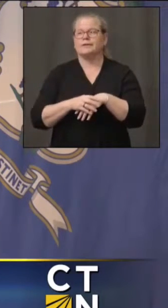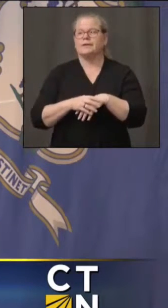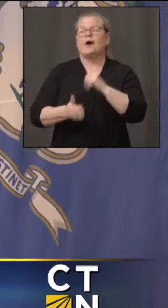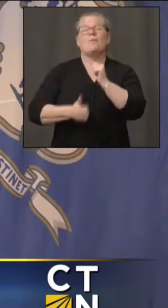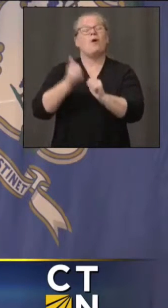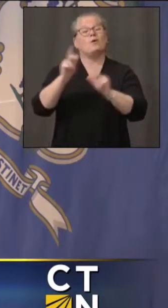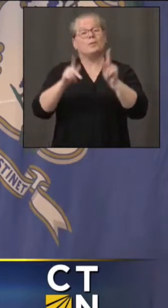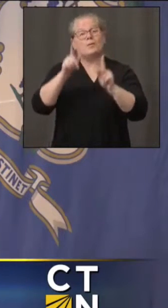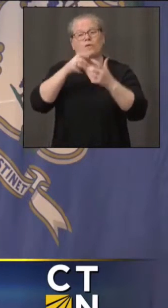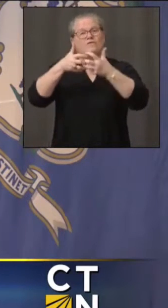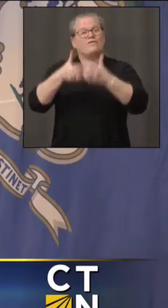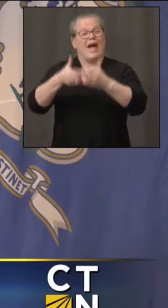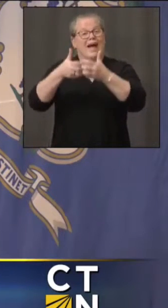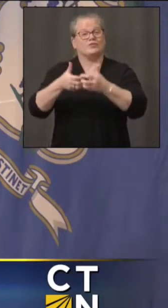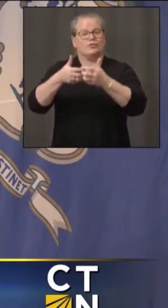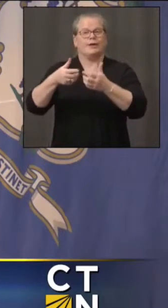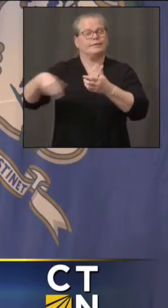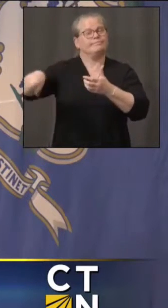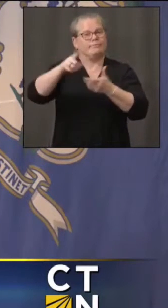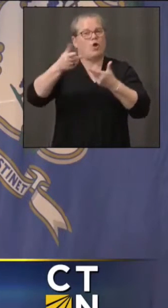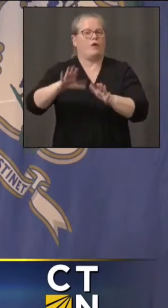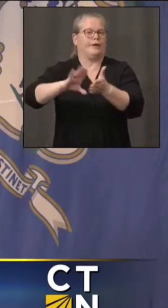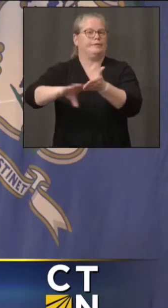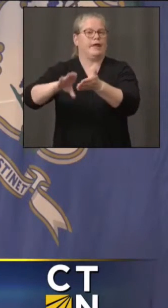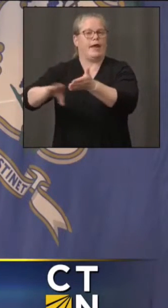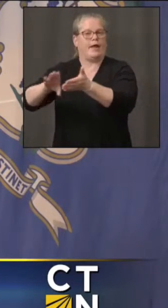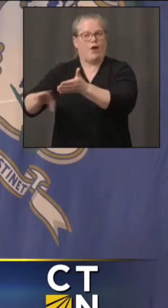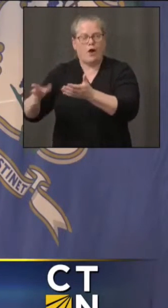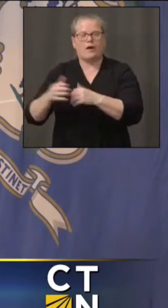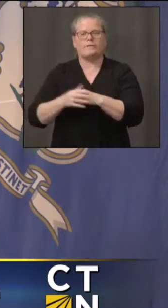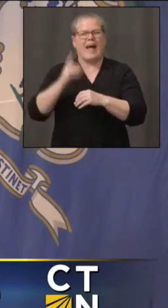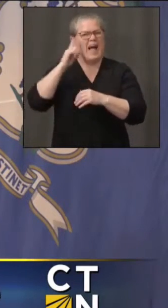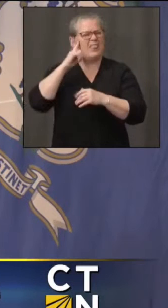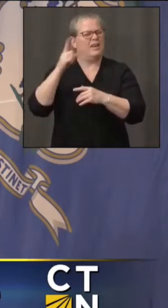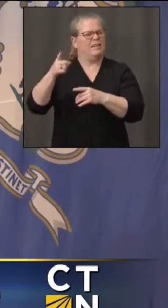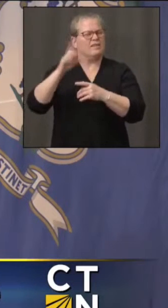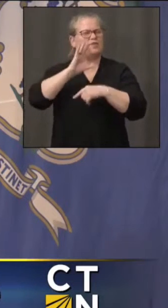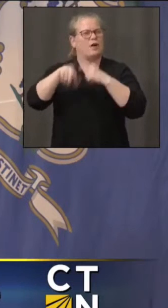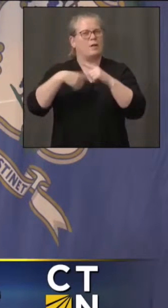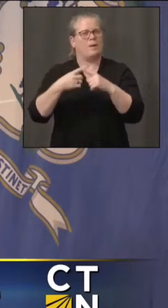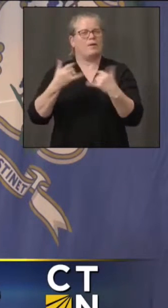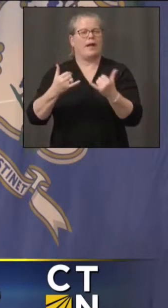check and see if anything's changed in the 2 weeks since I talked to the CEO.